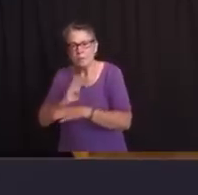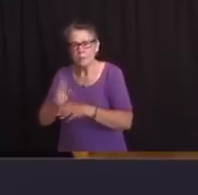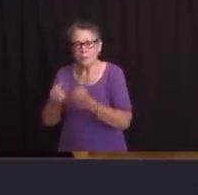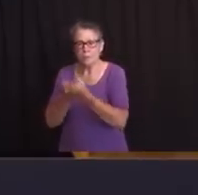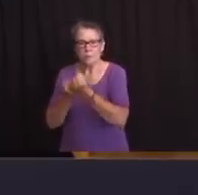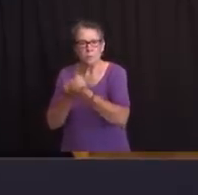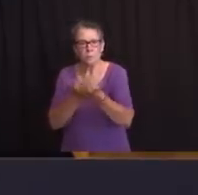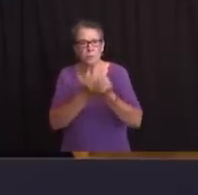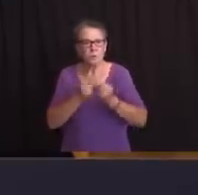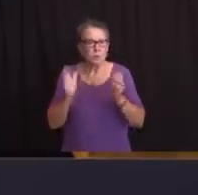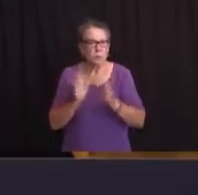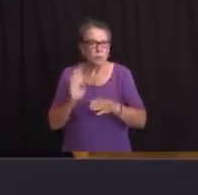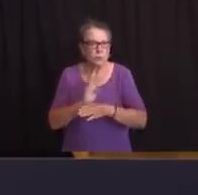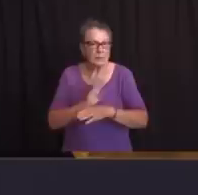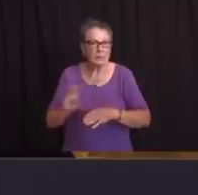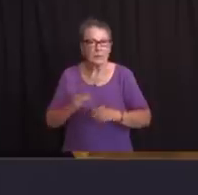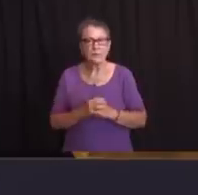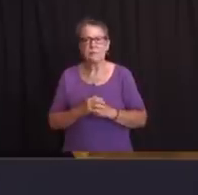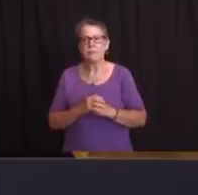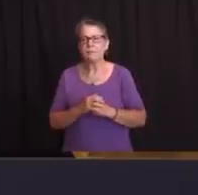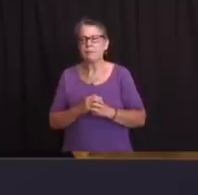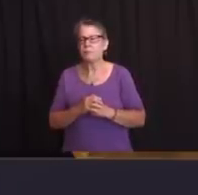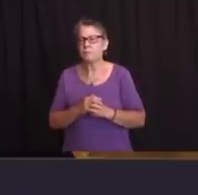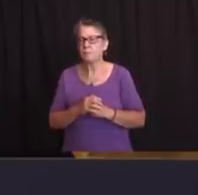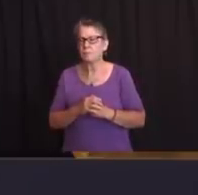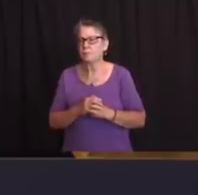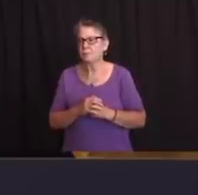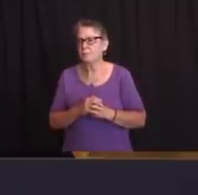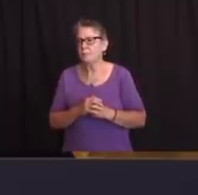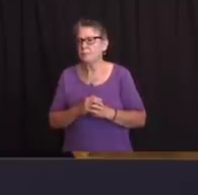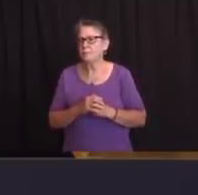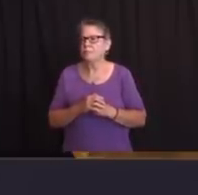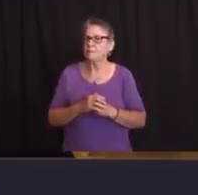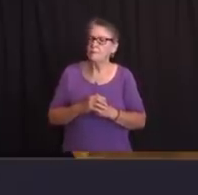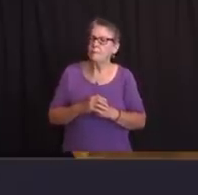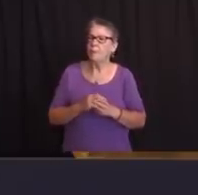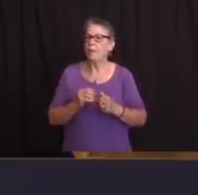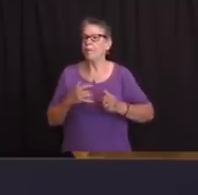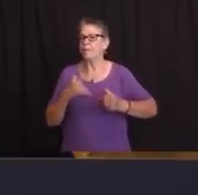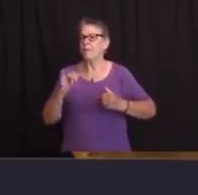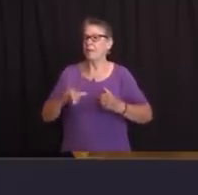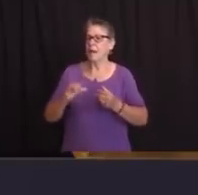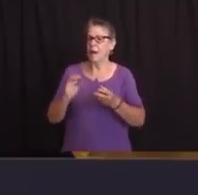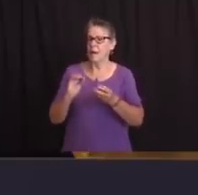consistently. So that, and I would expect that number is going to go up.